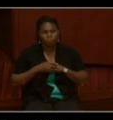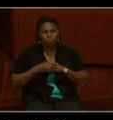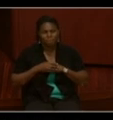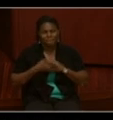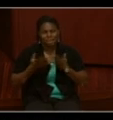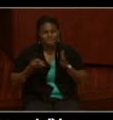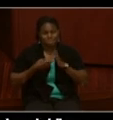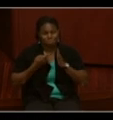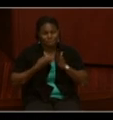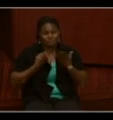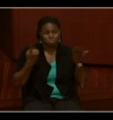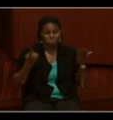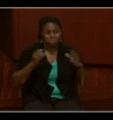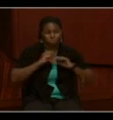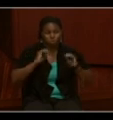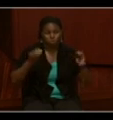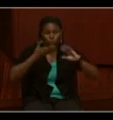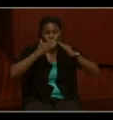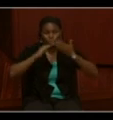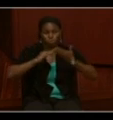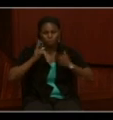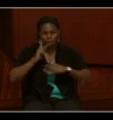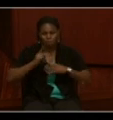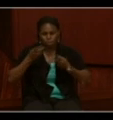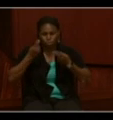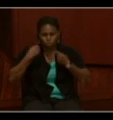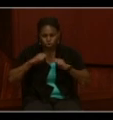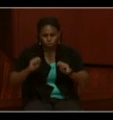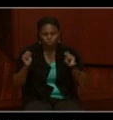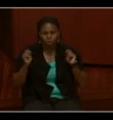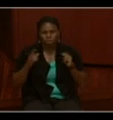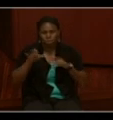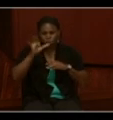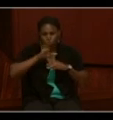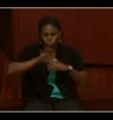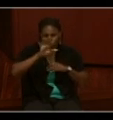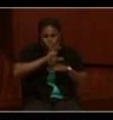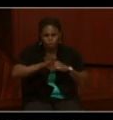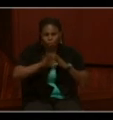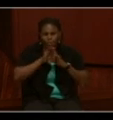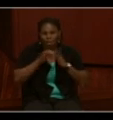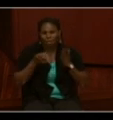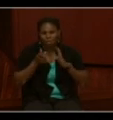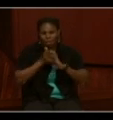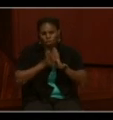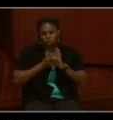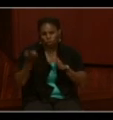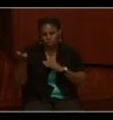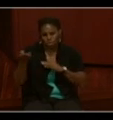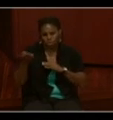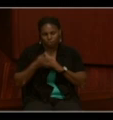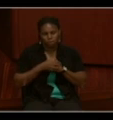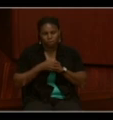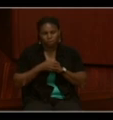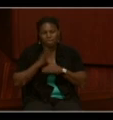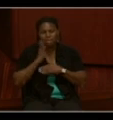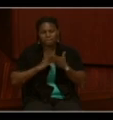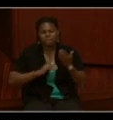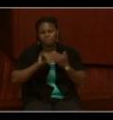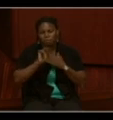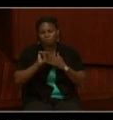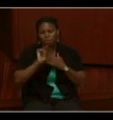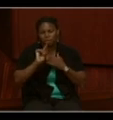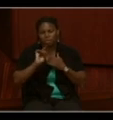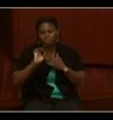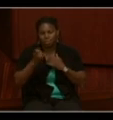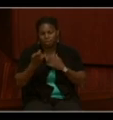Chinese community and folks are sort of trying to put together a lost history. Some of the indexes that we